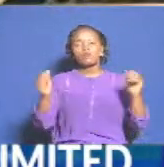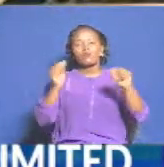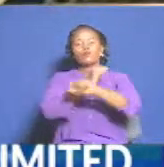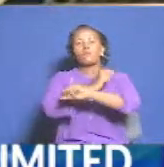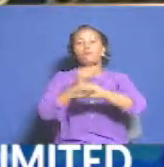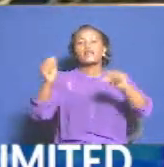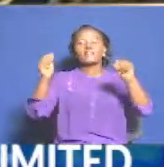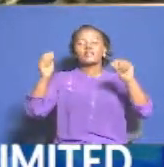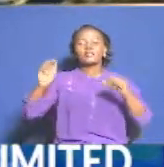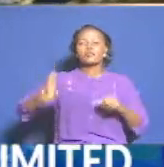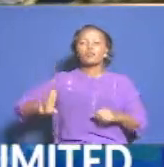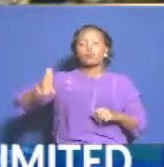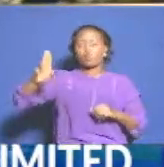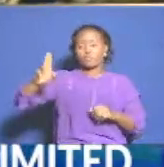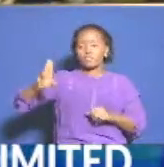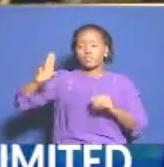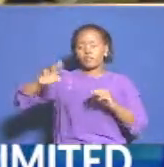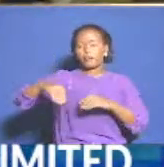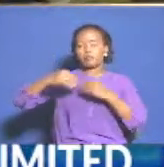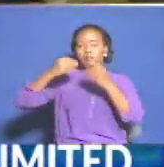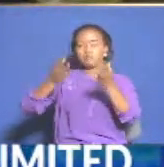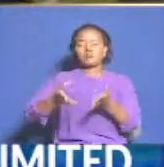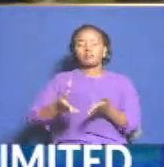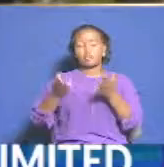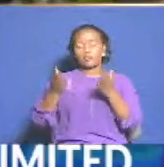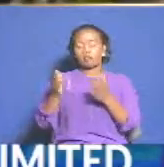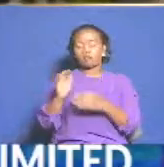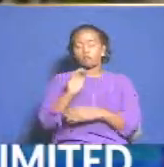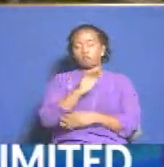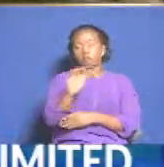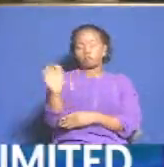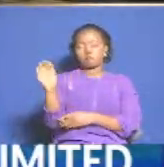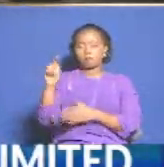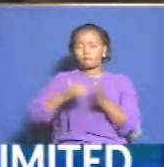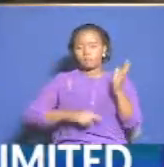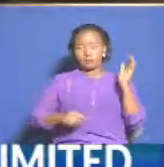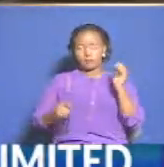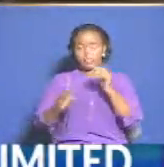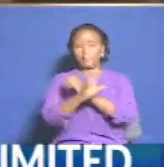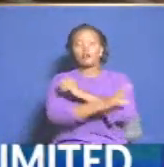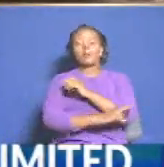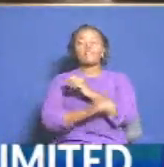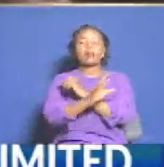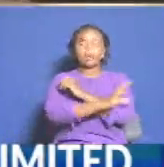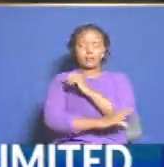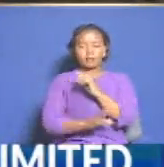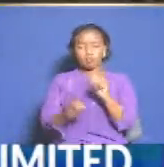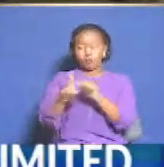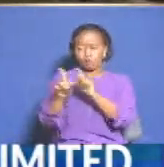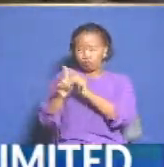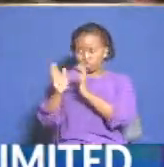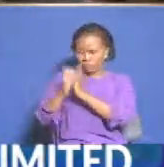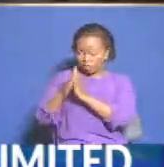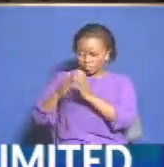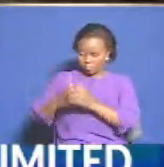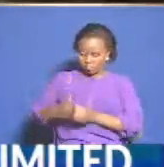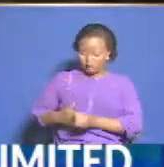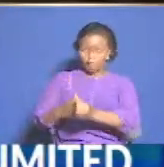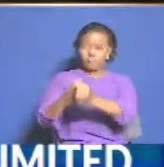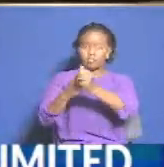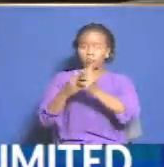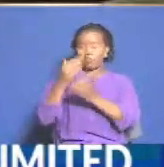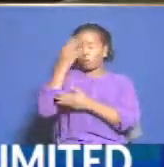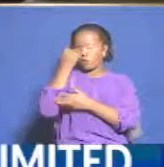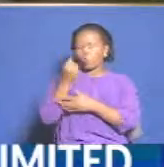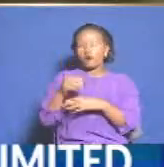has issued a rallying call to the country and its leadership to see the